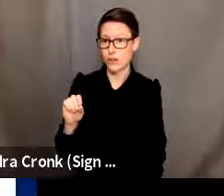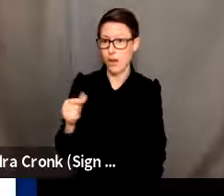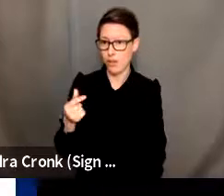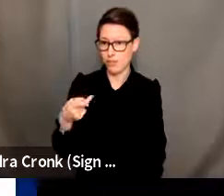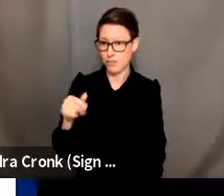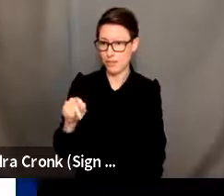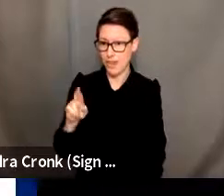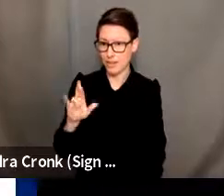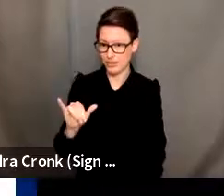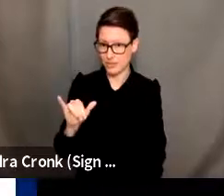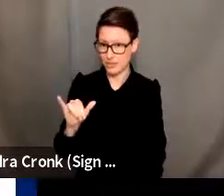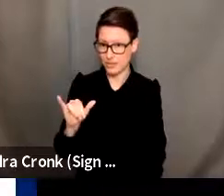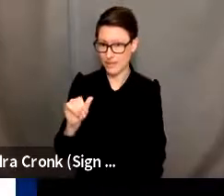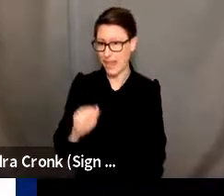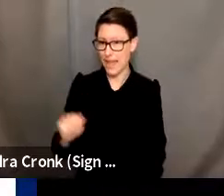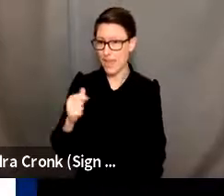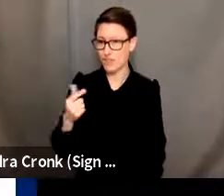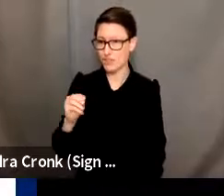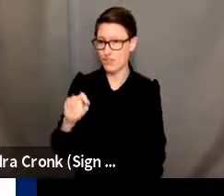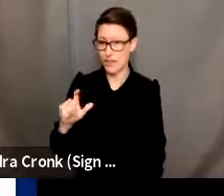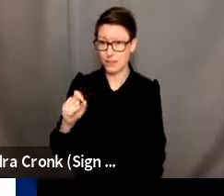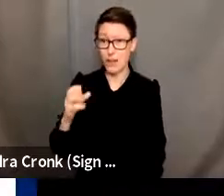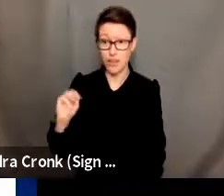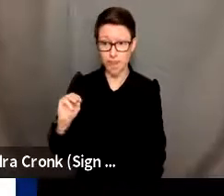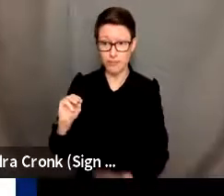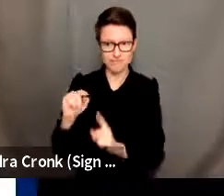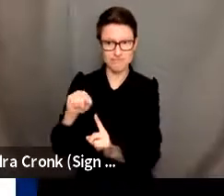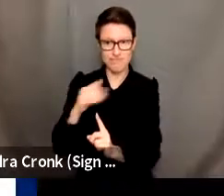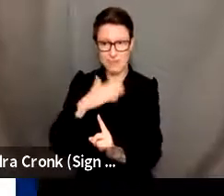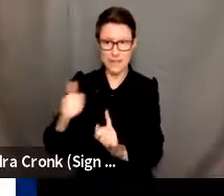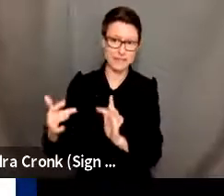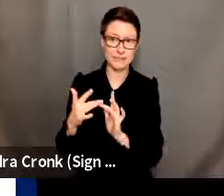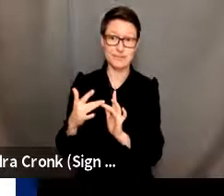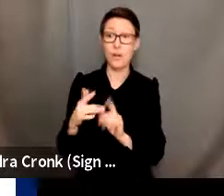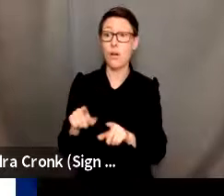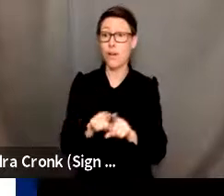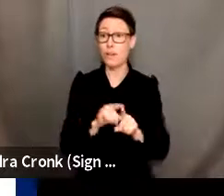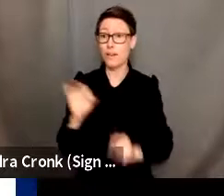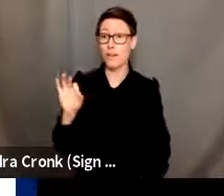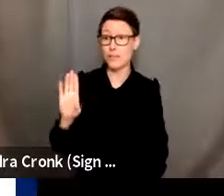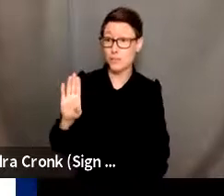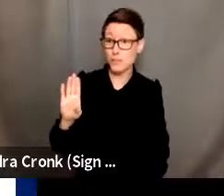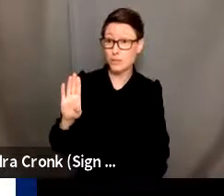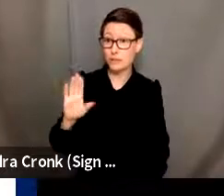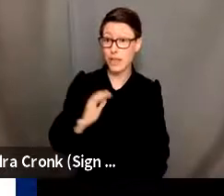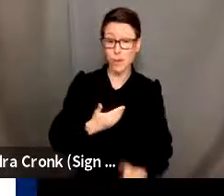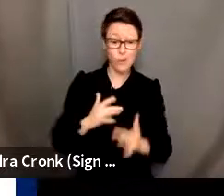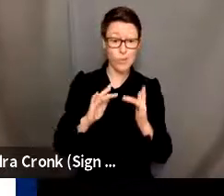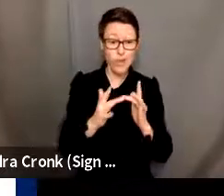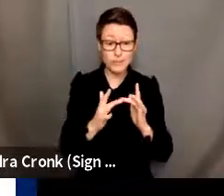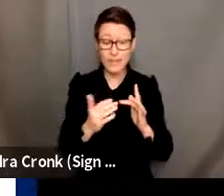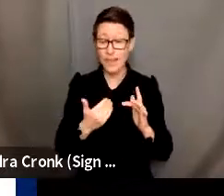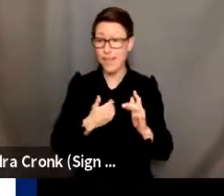We also keep everything we're doing updated on Facebook. Our website has some more information, some ideas of